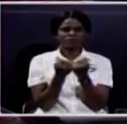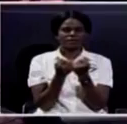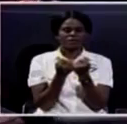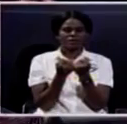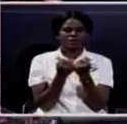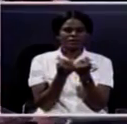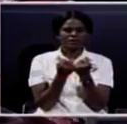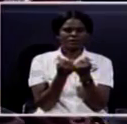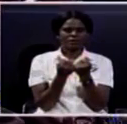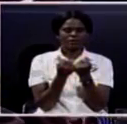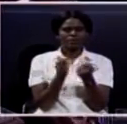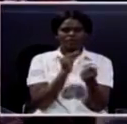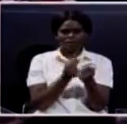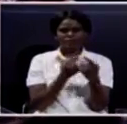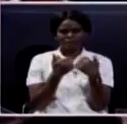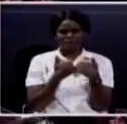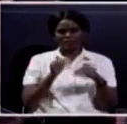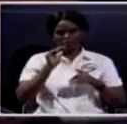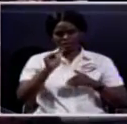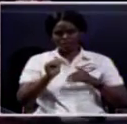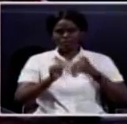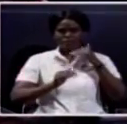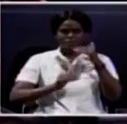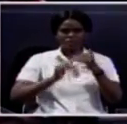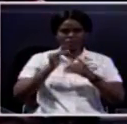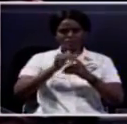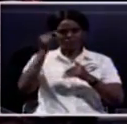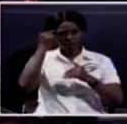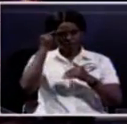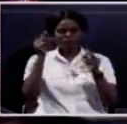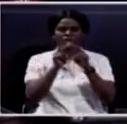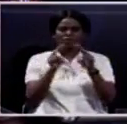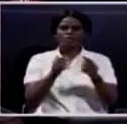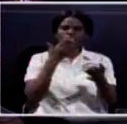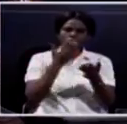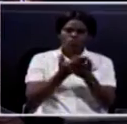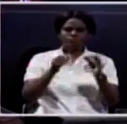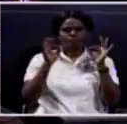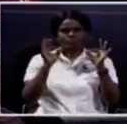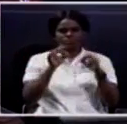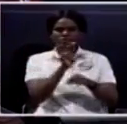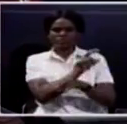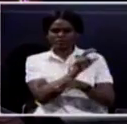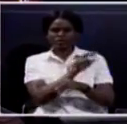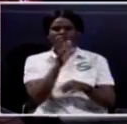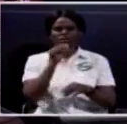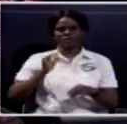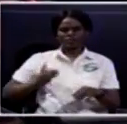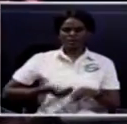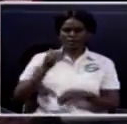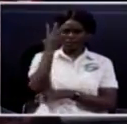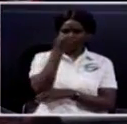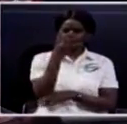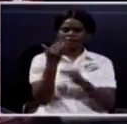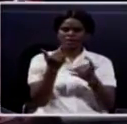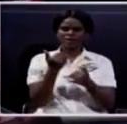also to take another step, because government has demonstrated something that is very, very excellent to the policemen and women. It's beautiful. Now